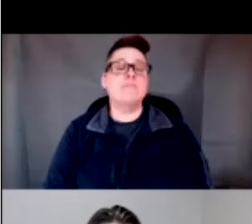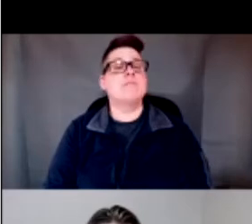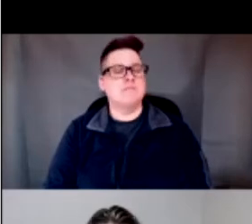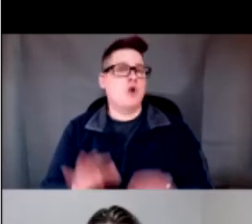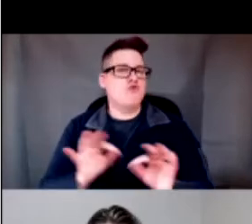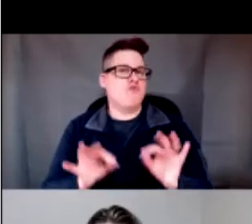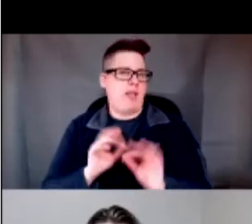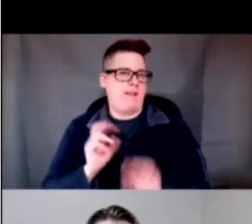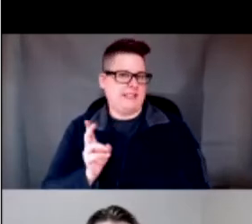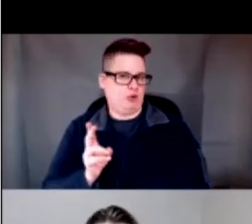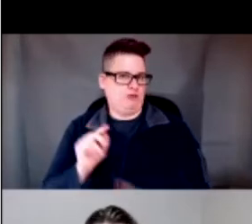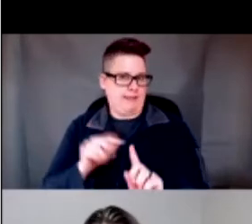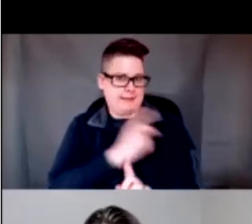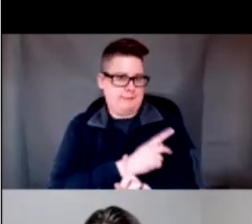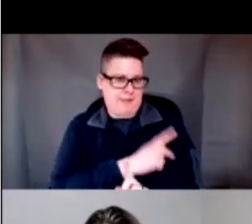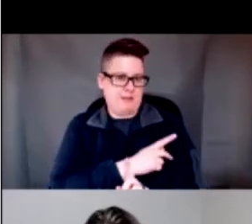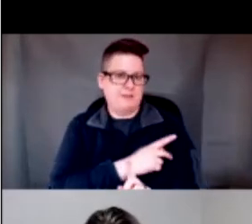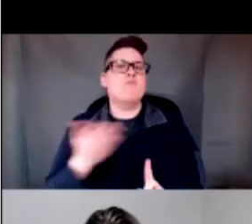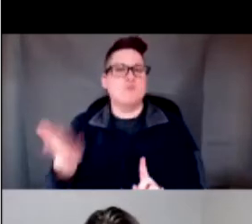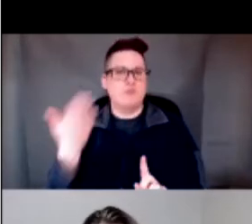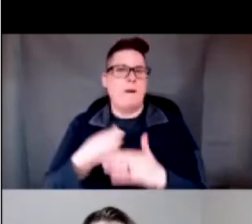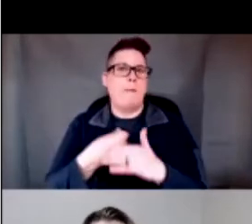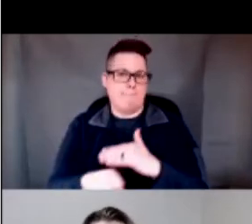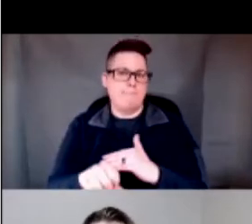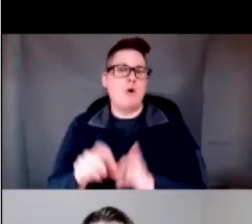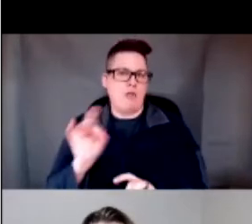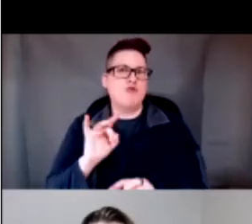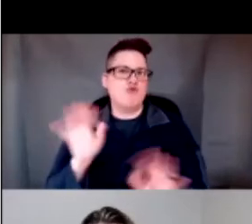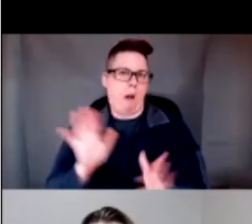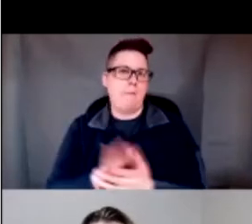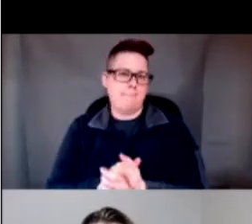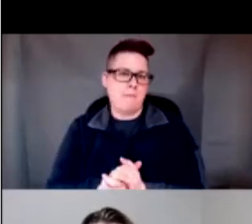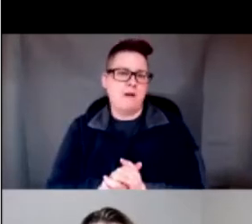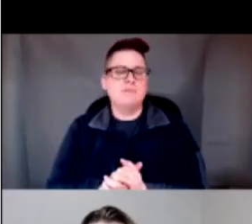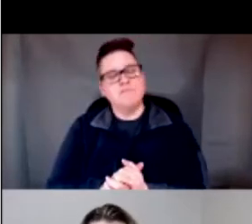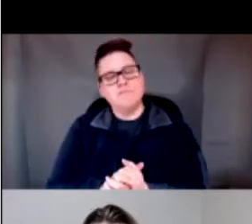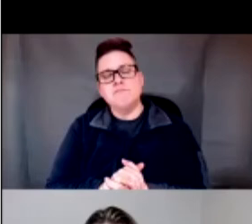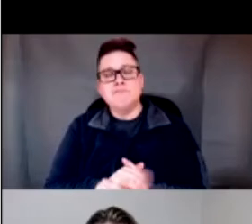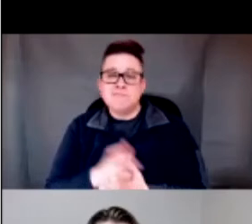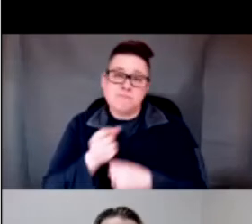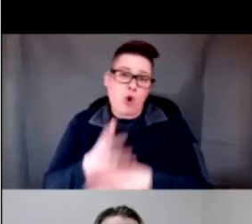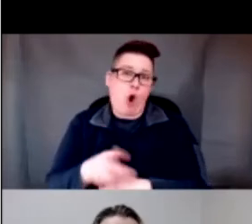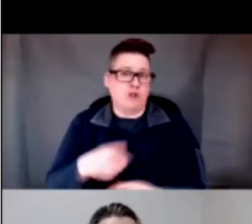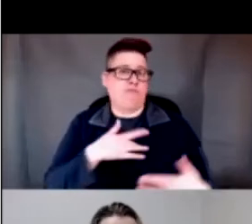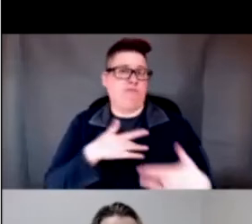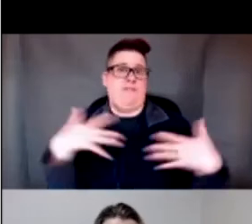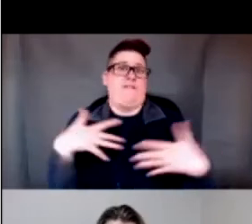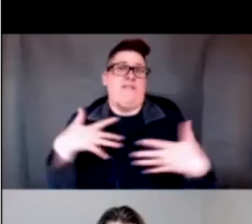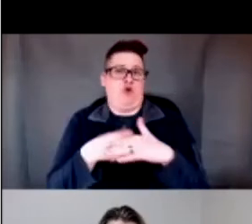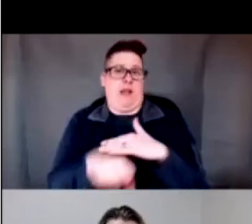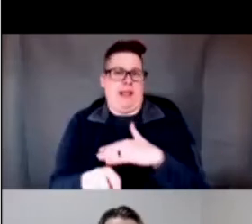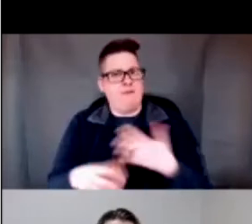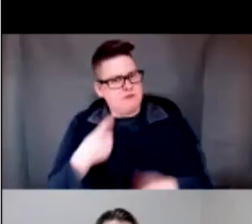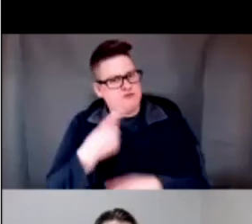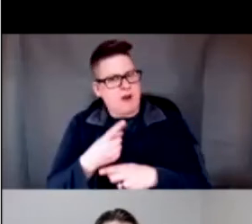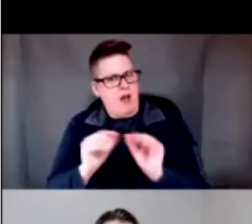Some relevant history for her. She experienced previous birth trauma, which this contributes to her fears surrounding delivery. So it makes sense that when she first